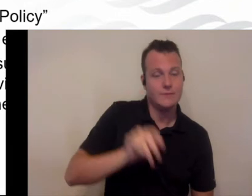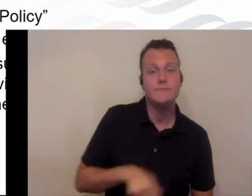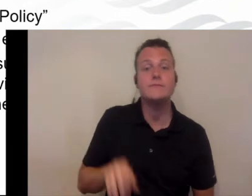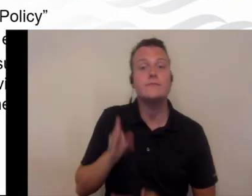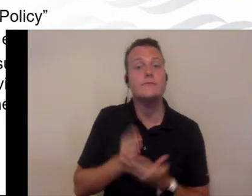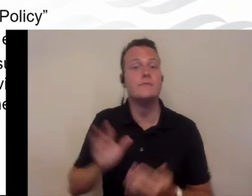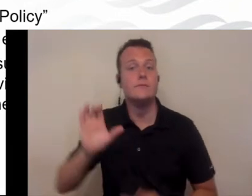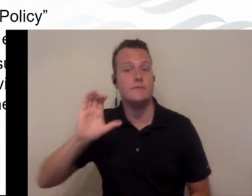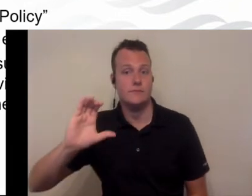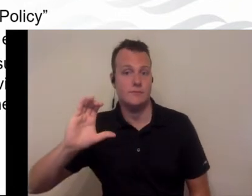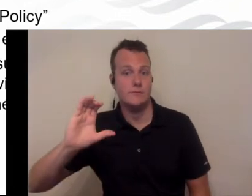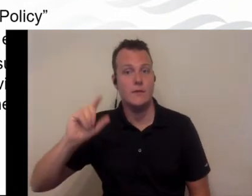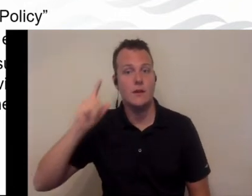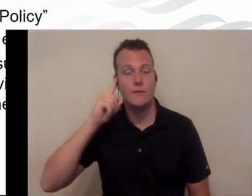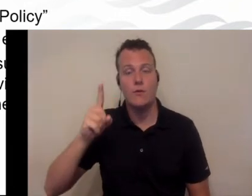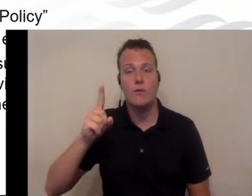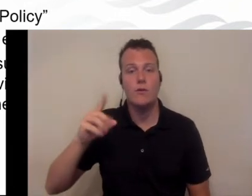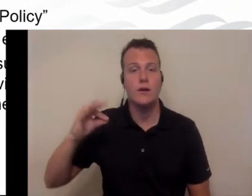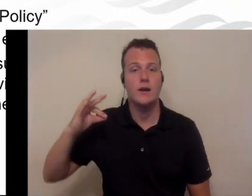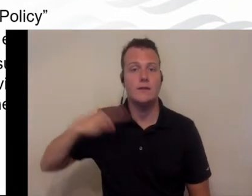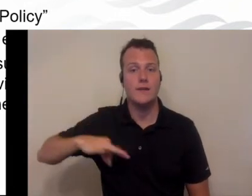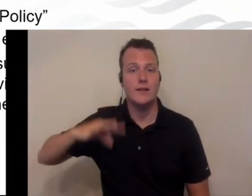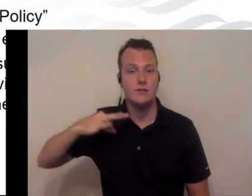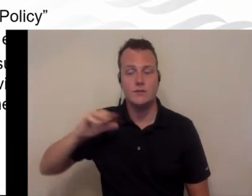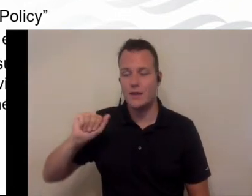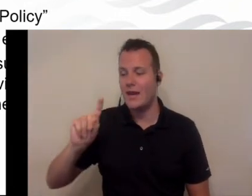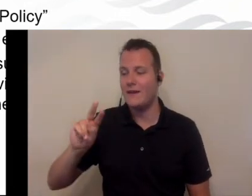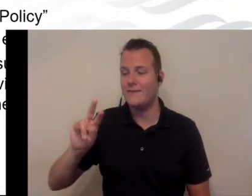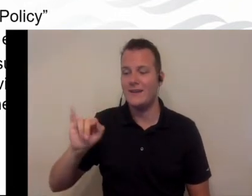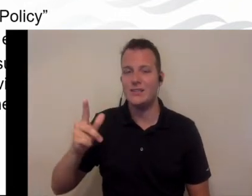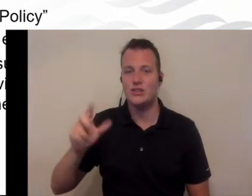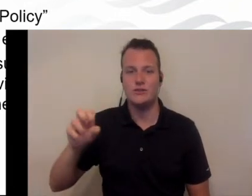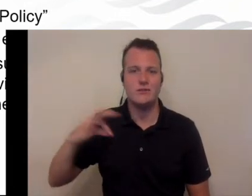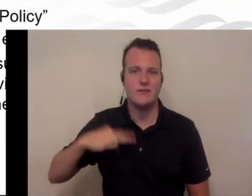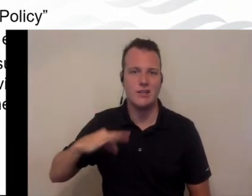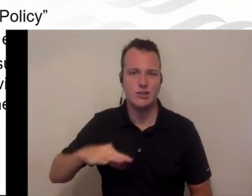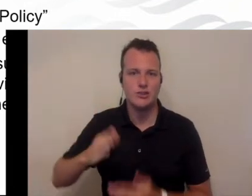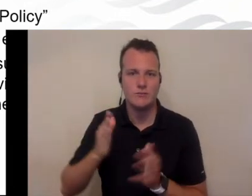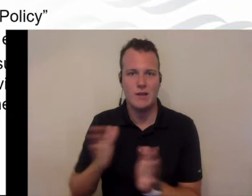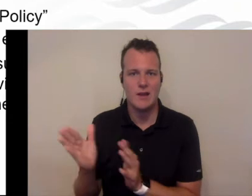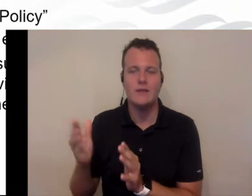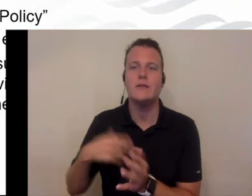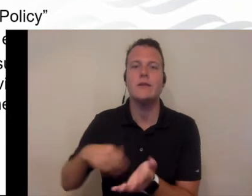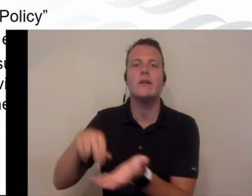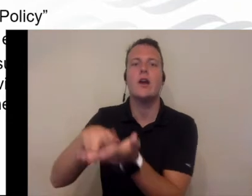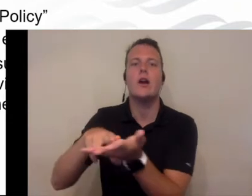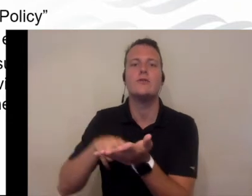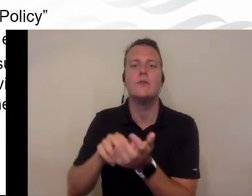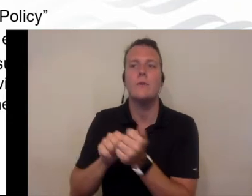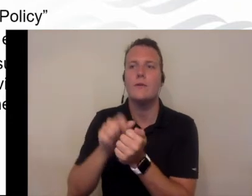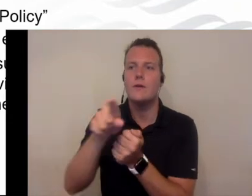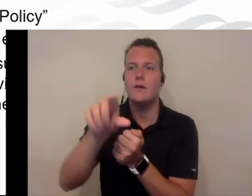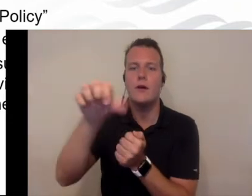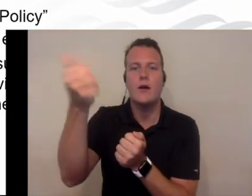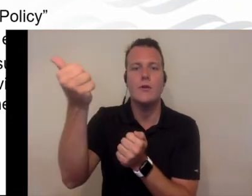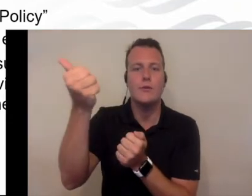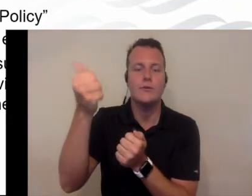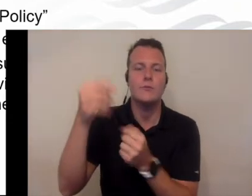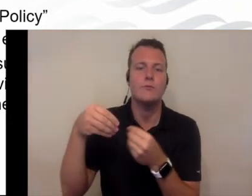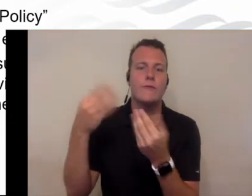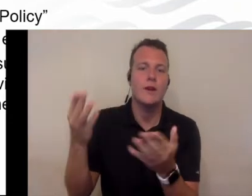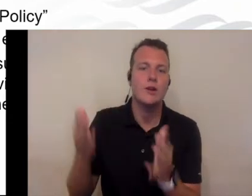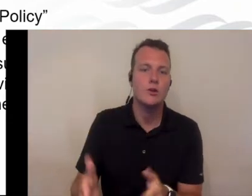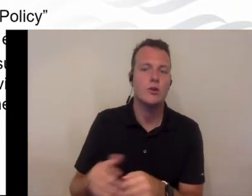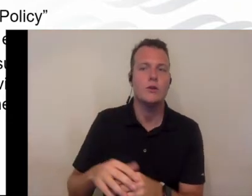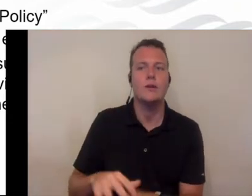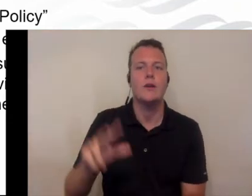B. Part C are the Advantage plans. And those are the ones that often contract with another provider, a